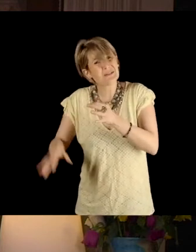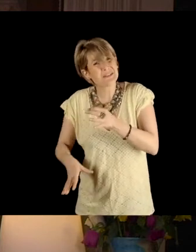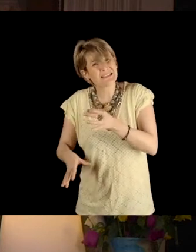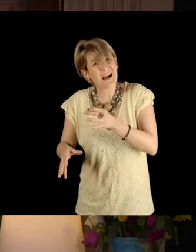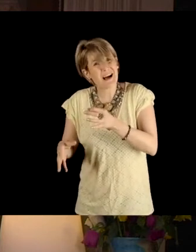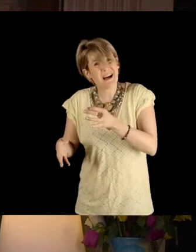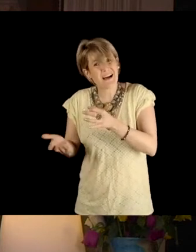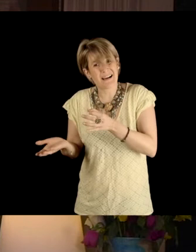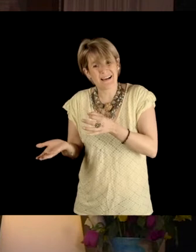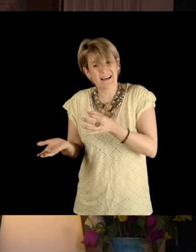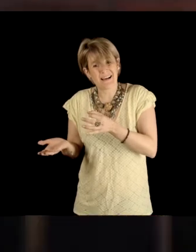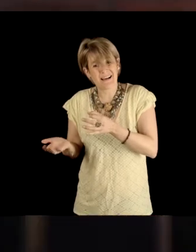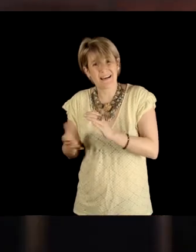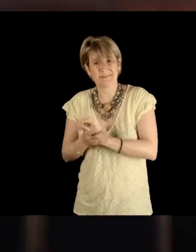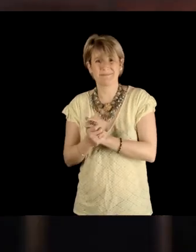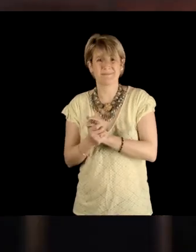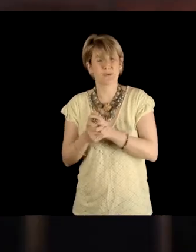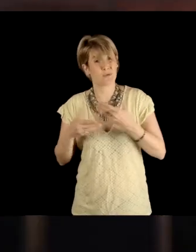results.